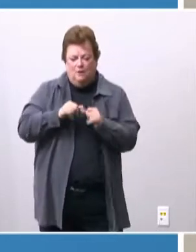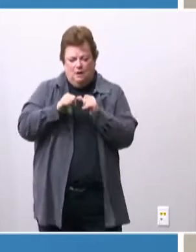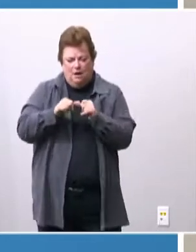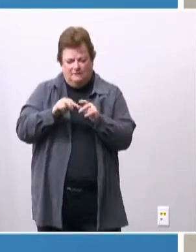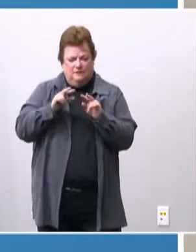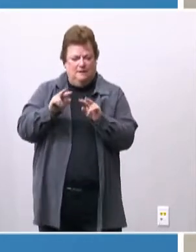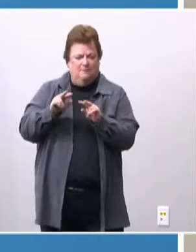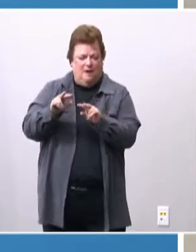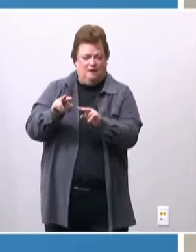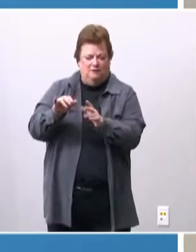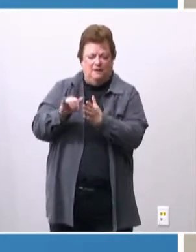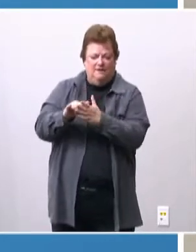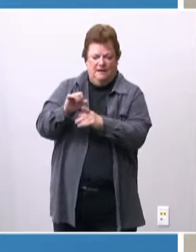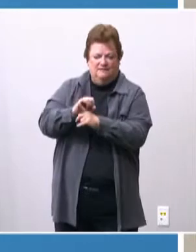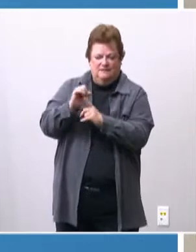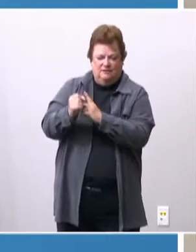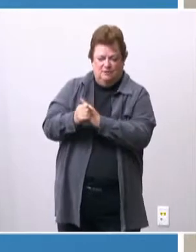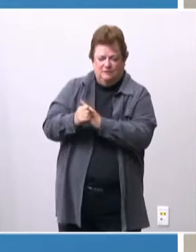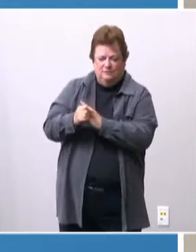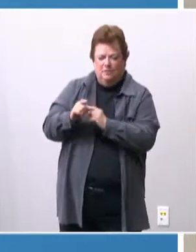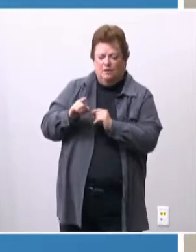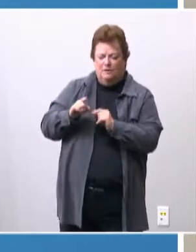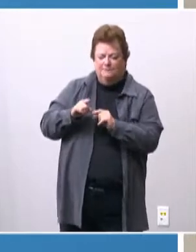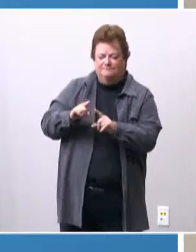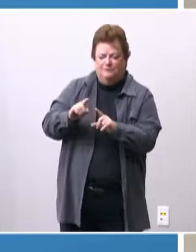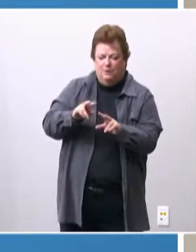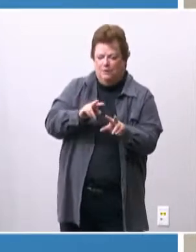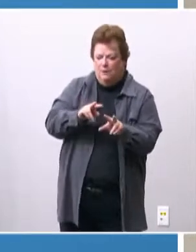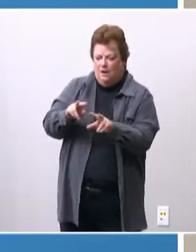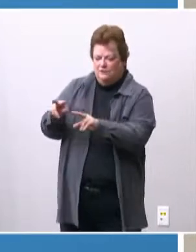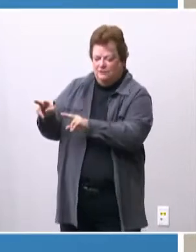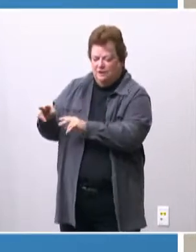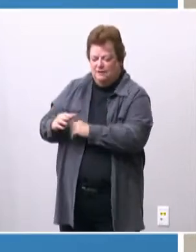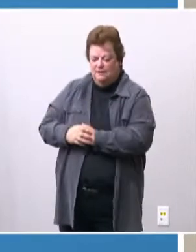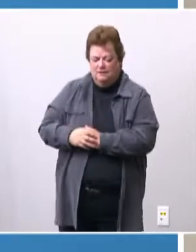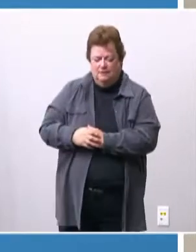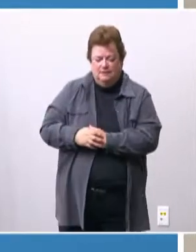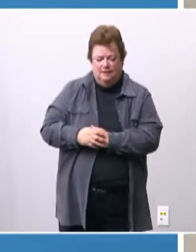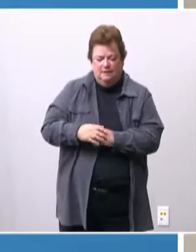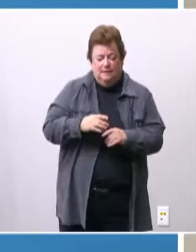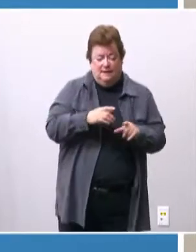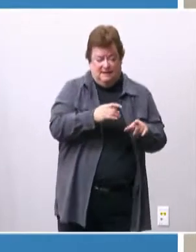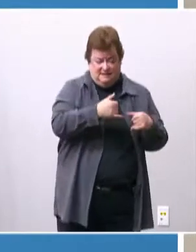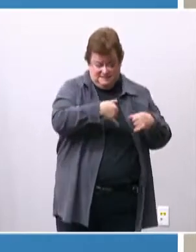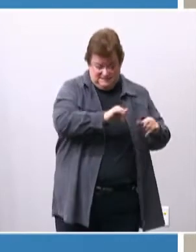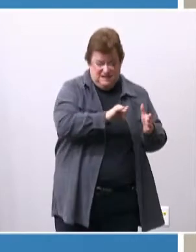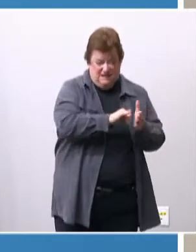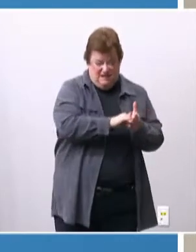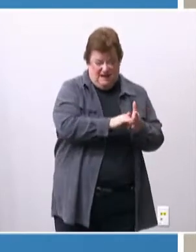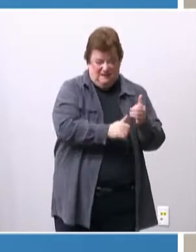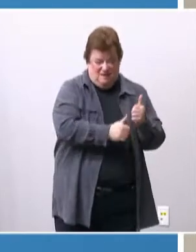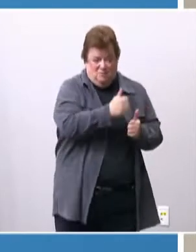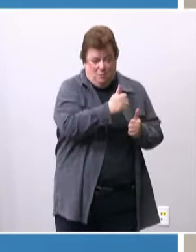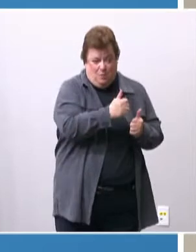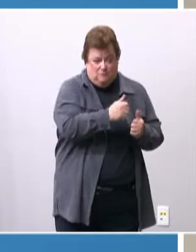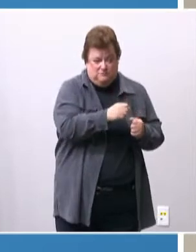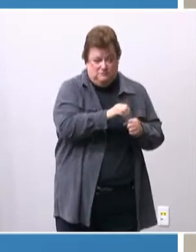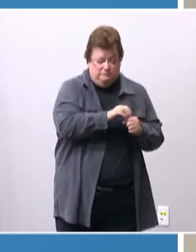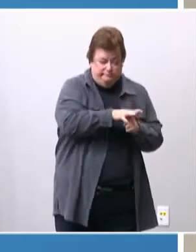monitoring that situation through surveillance, Bill. And it is still the prominent strain.